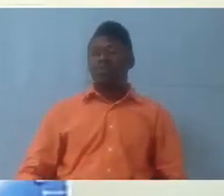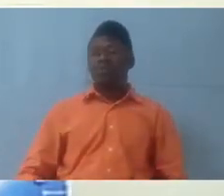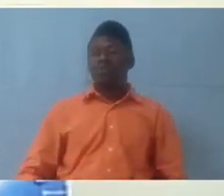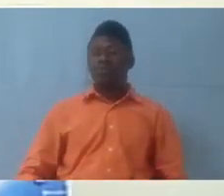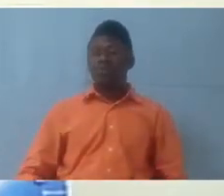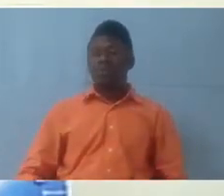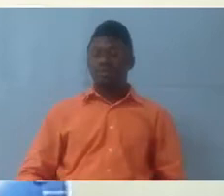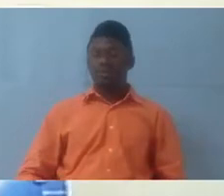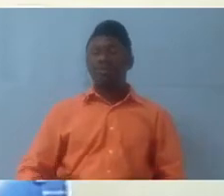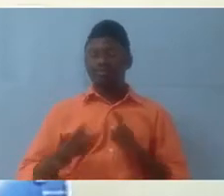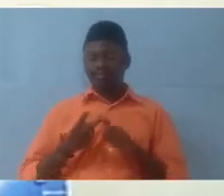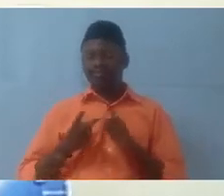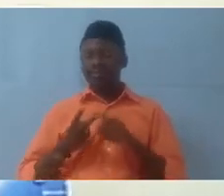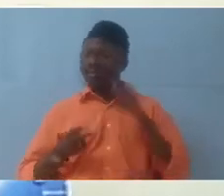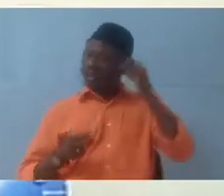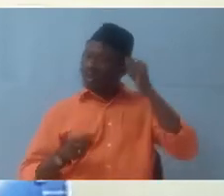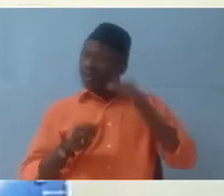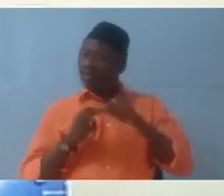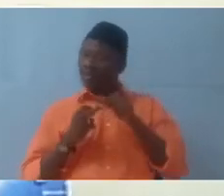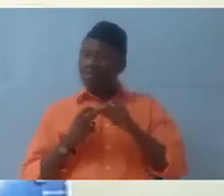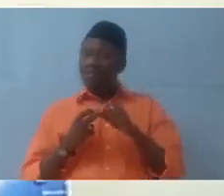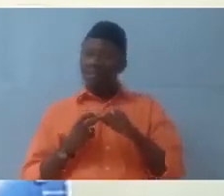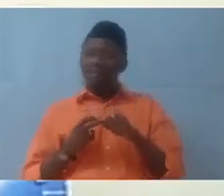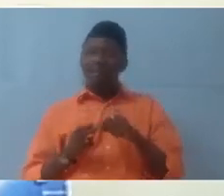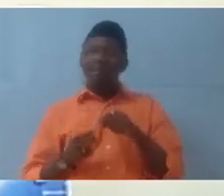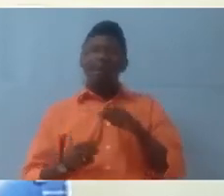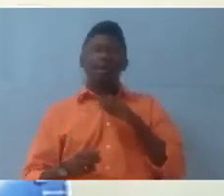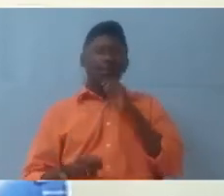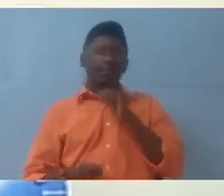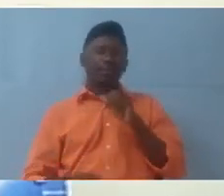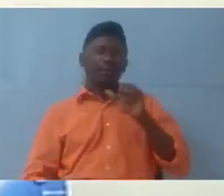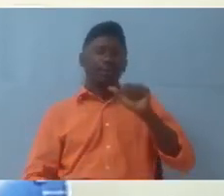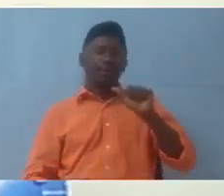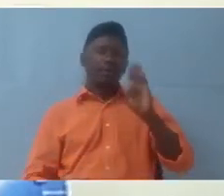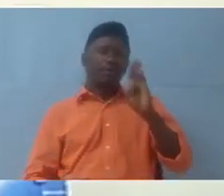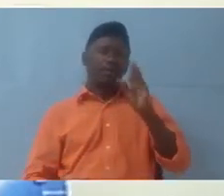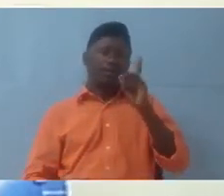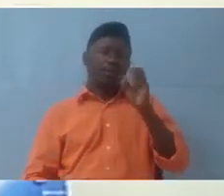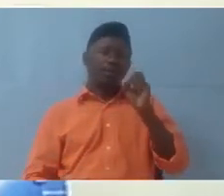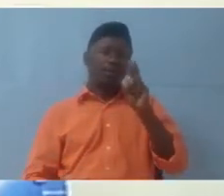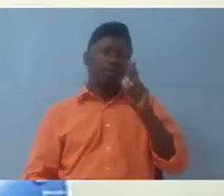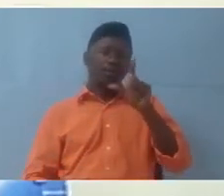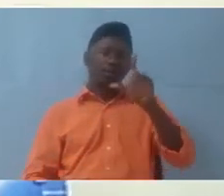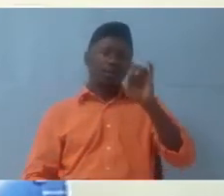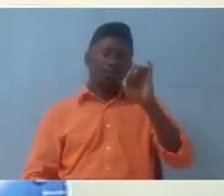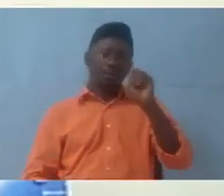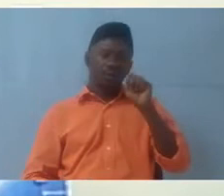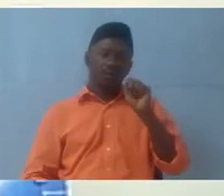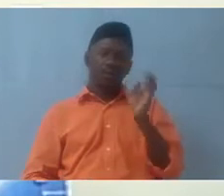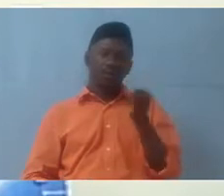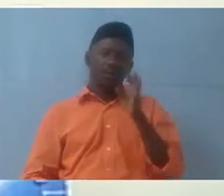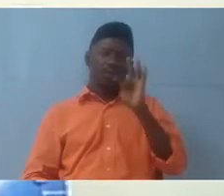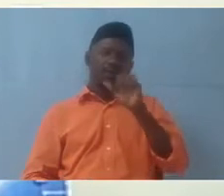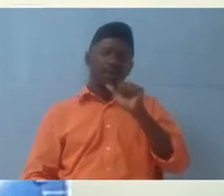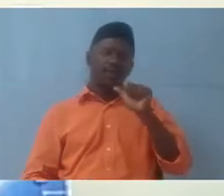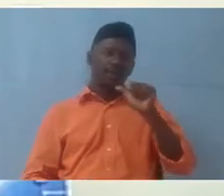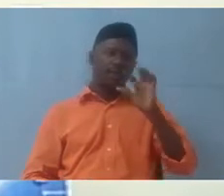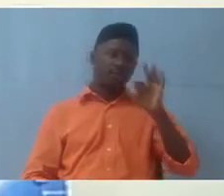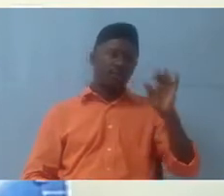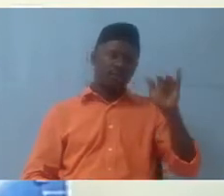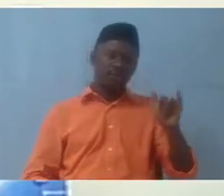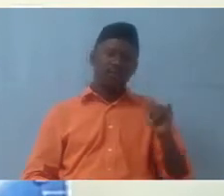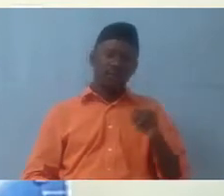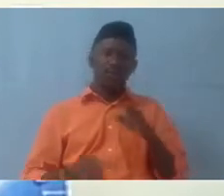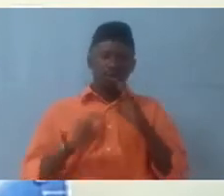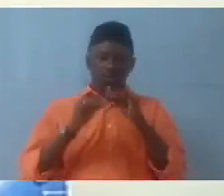also recall my His Worship Abdullah Fati also speaking in the meeting talking about it. Ma ngi fatale bi tamen